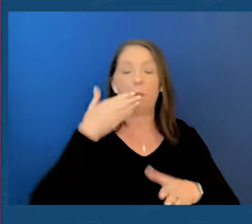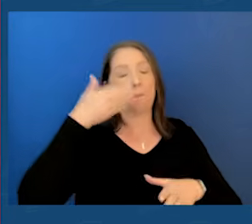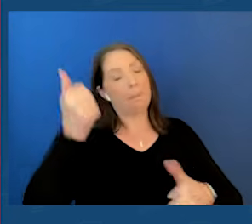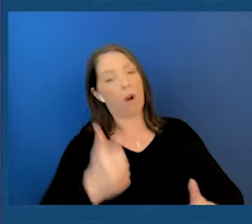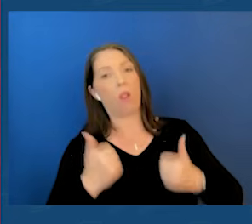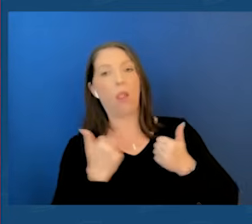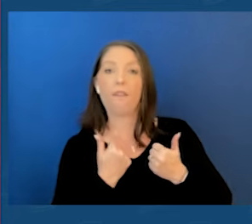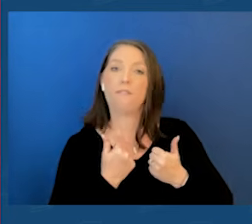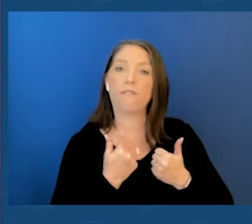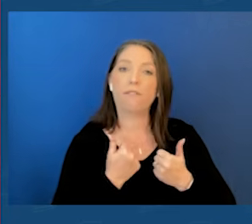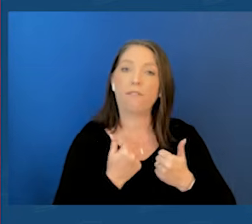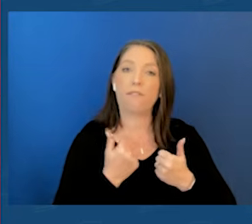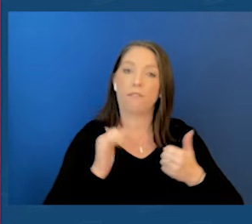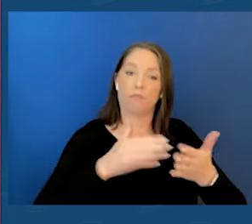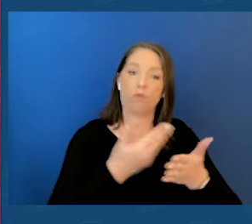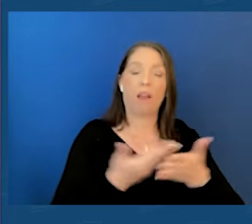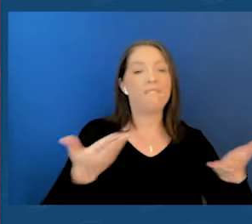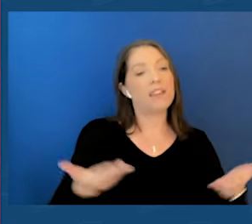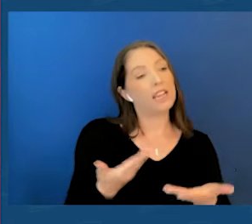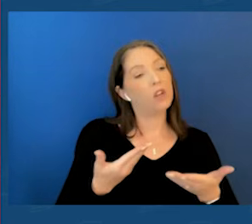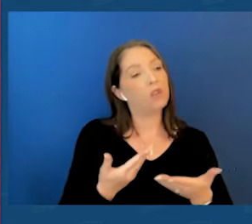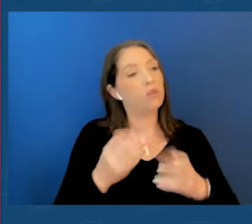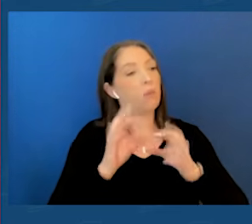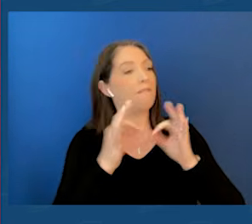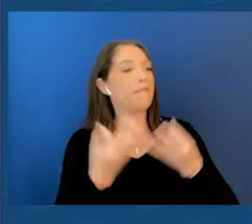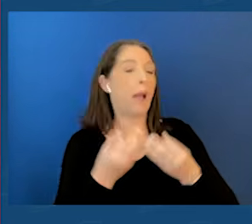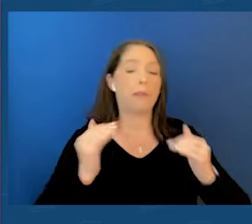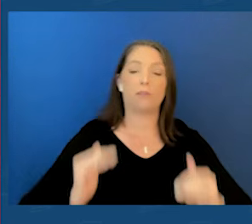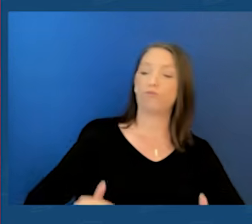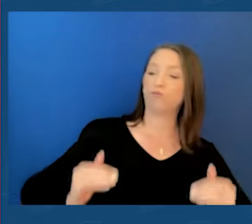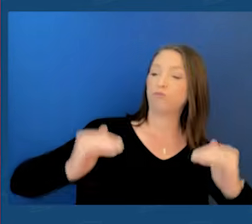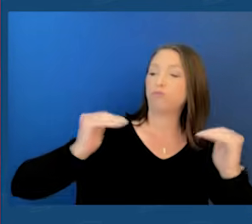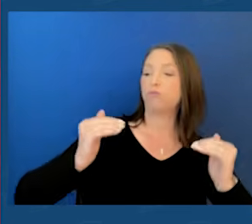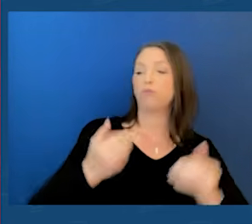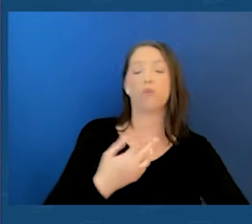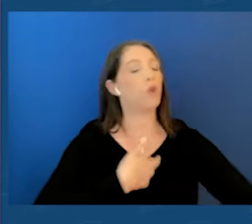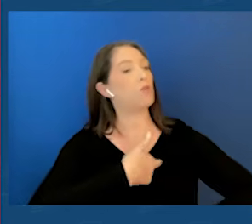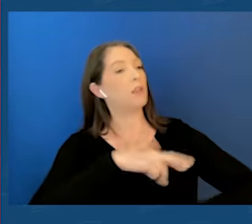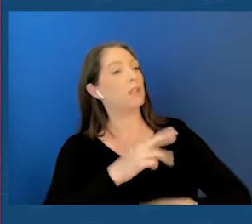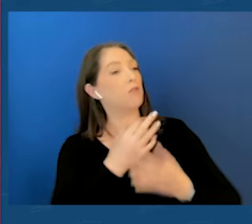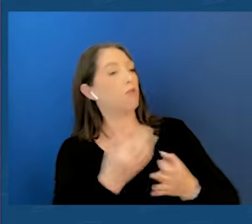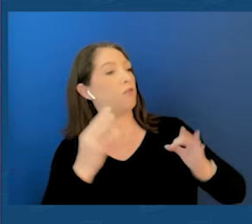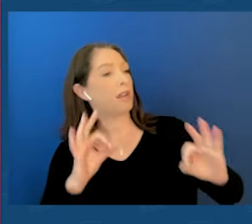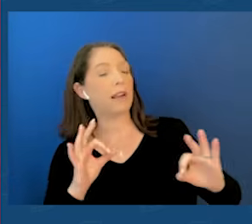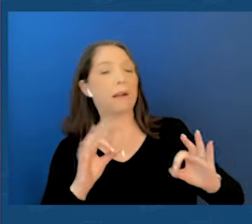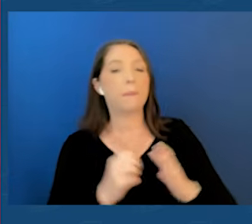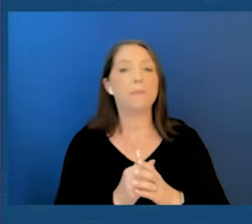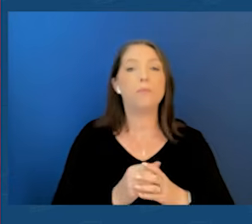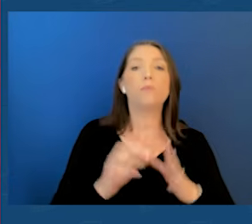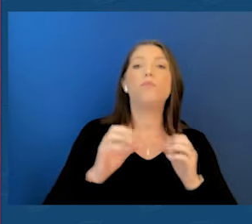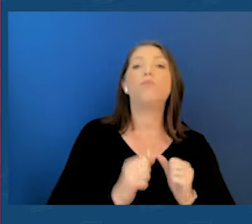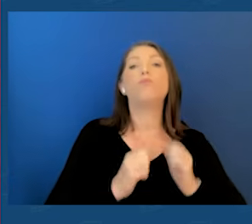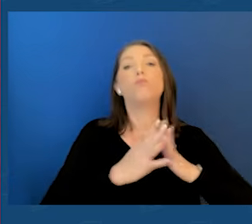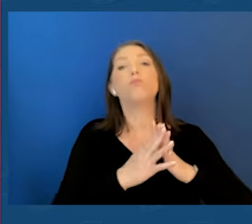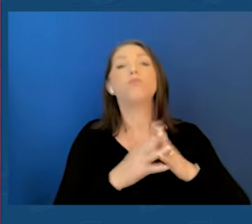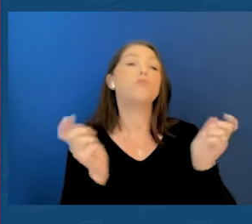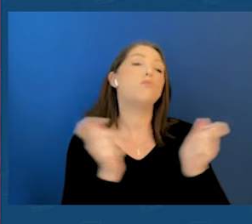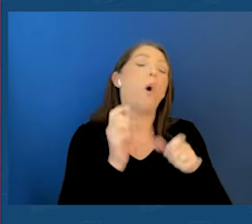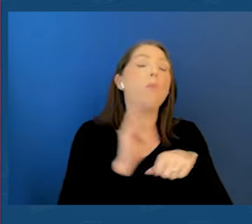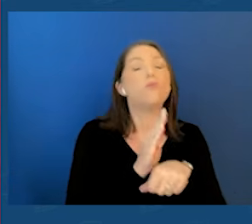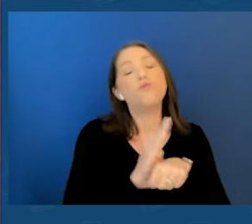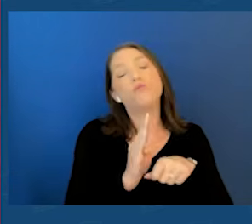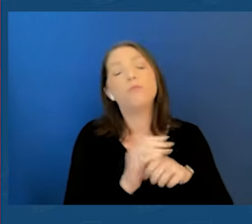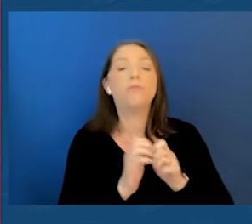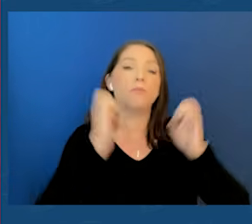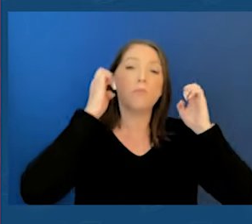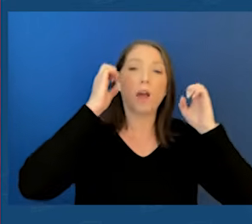here to raise their families in safety, to practice their religion freely, to start a small business, get an education. And indeed, our own